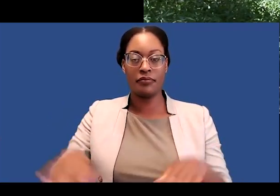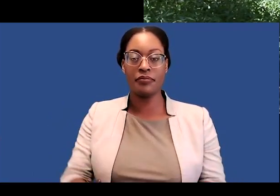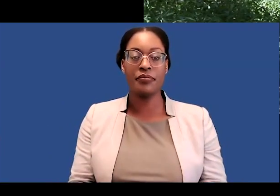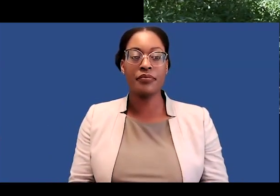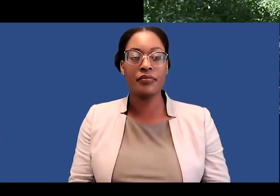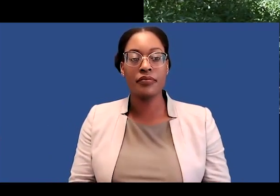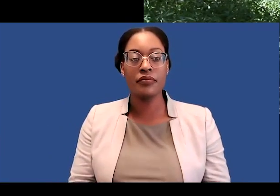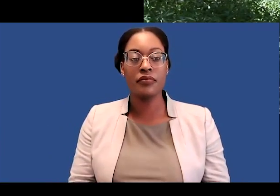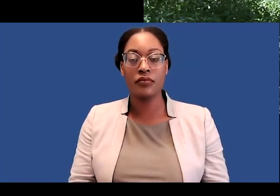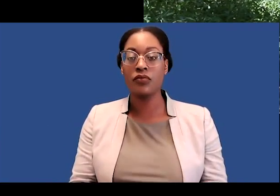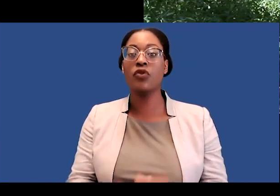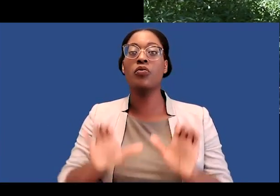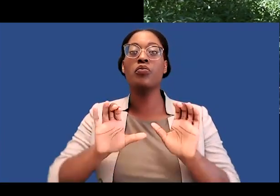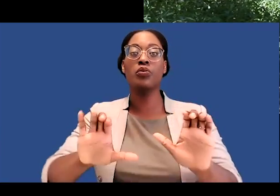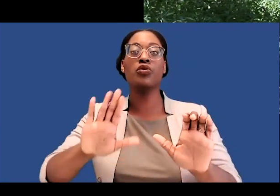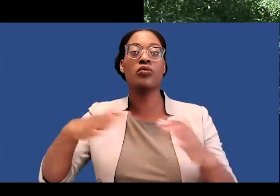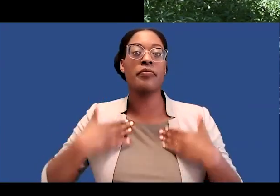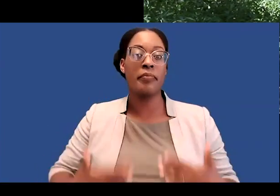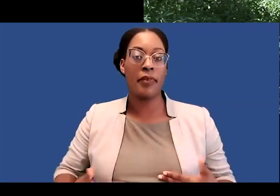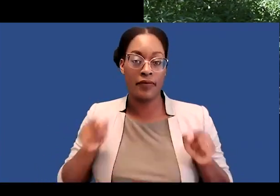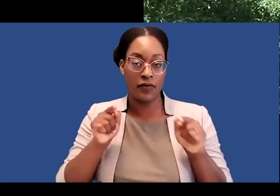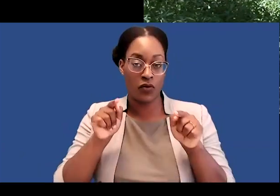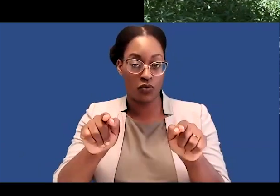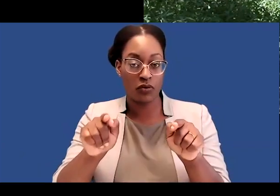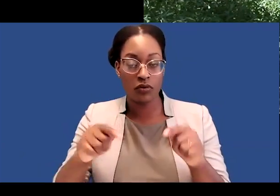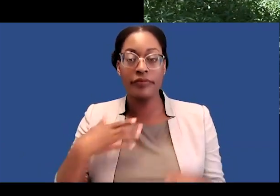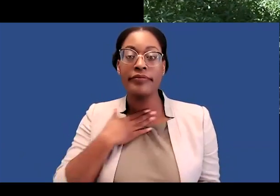Now push the body forward, lift the chest.